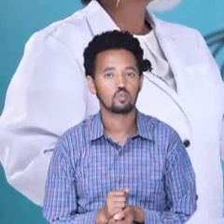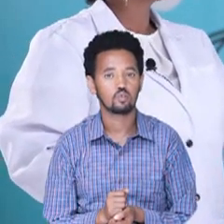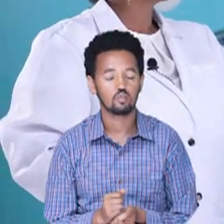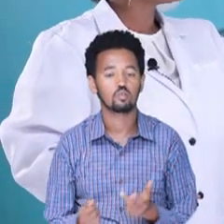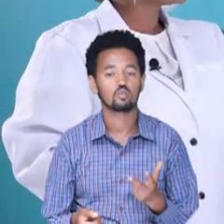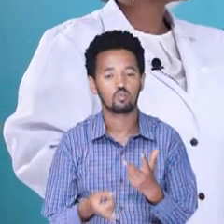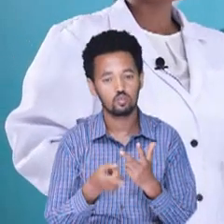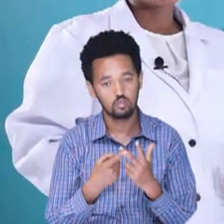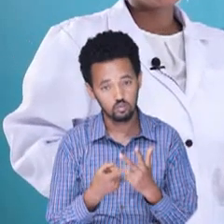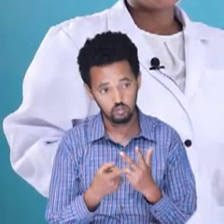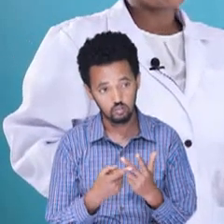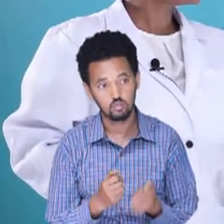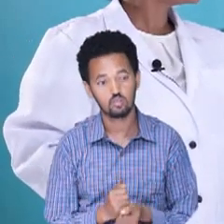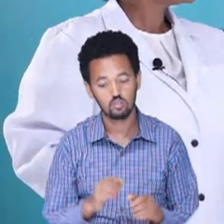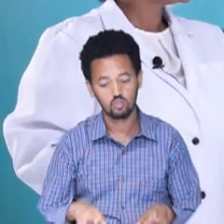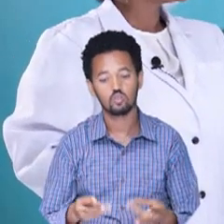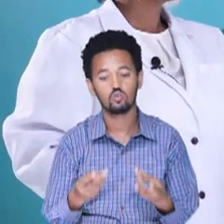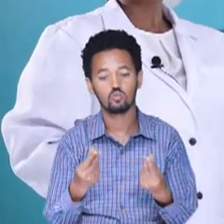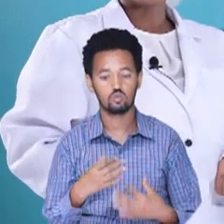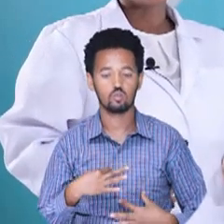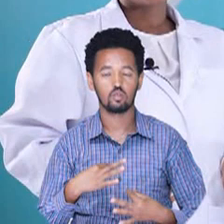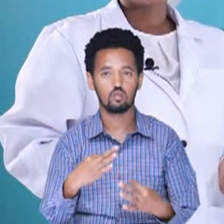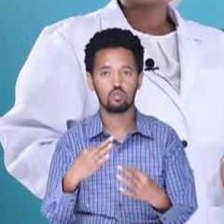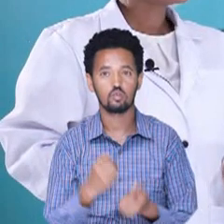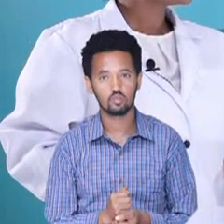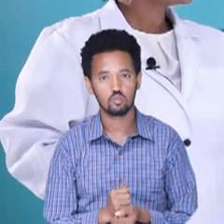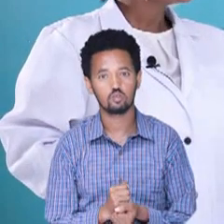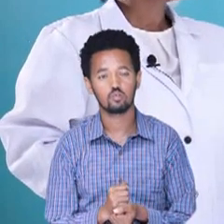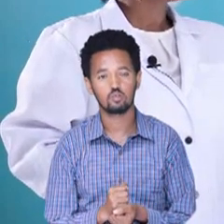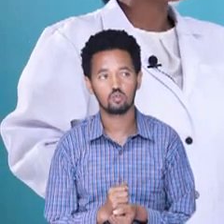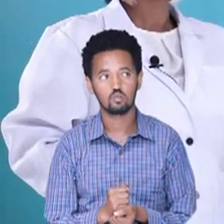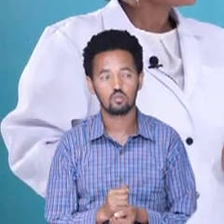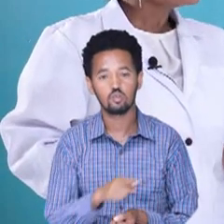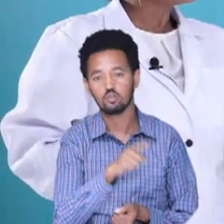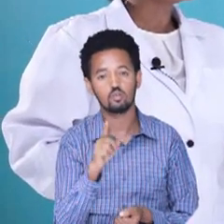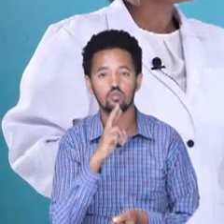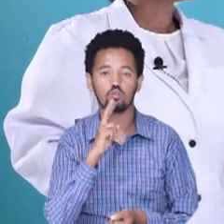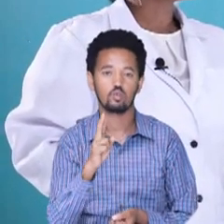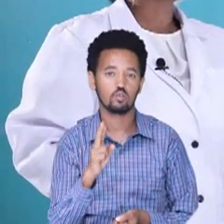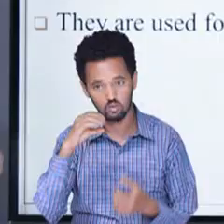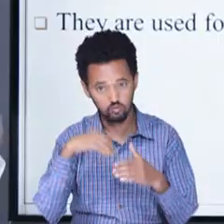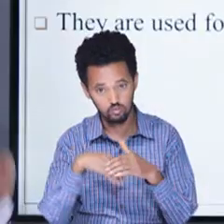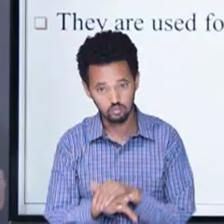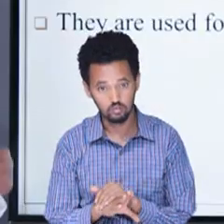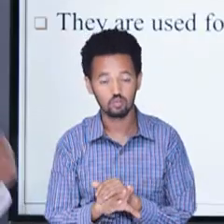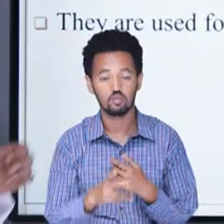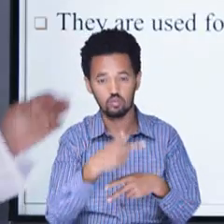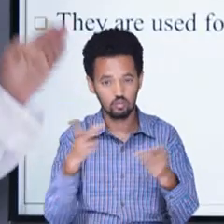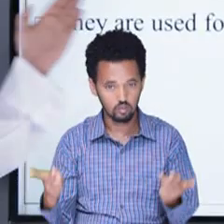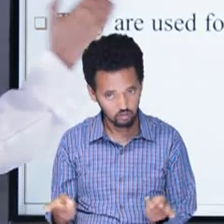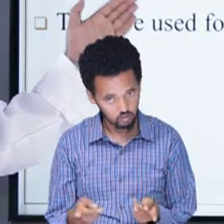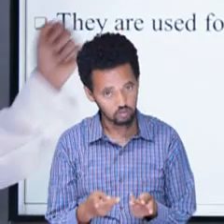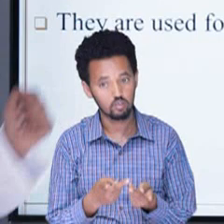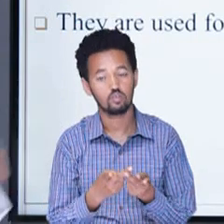The second type of zonal soil is Vertosols. They are found in areas extending